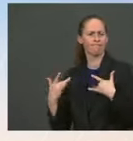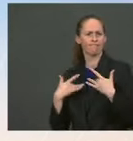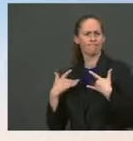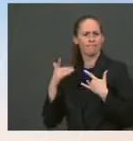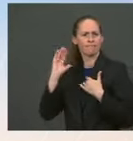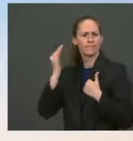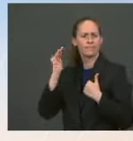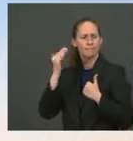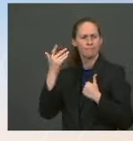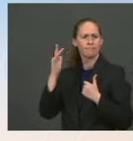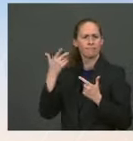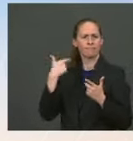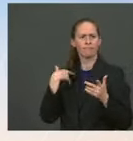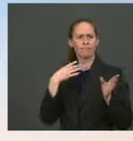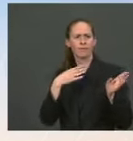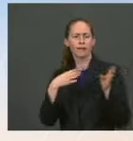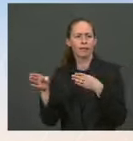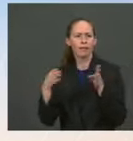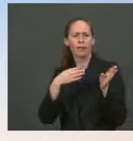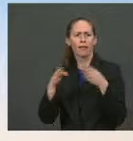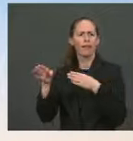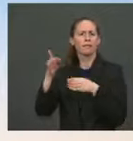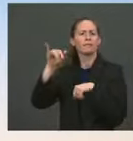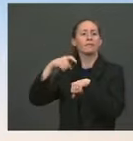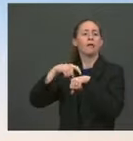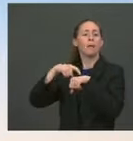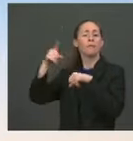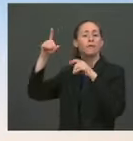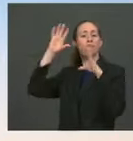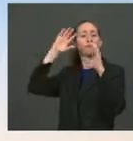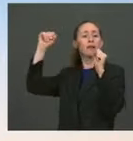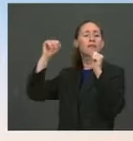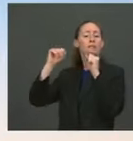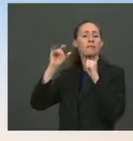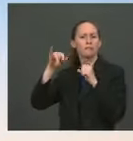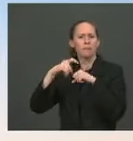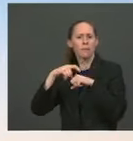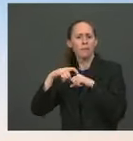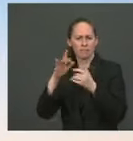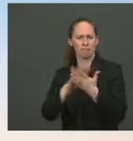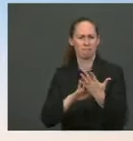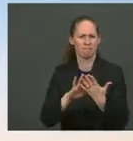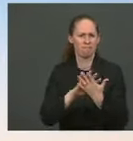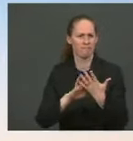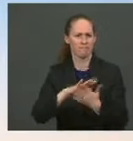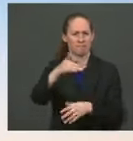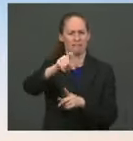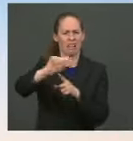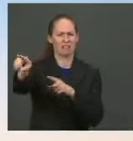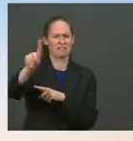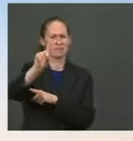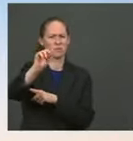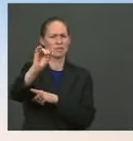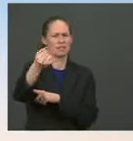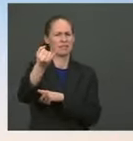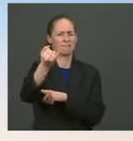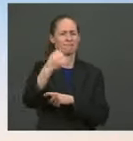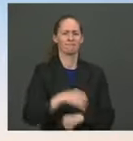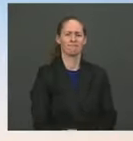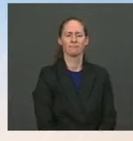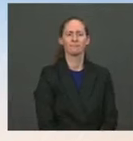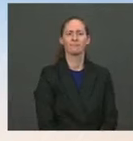on that during the president's campaign? So, Jackie, I refer you to the Department of Justice. I'm not going to comment on that from here, from the